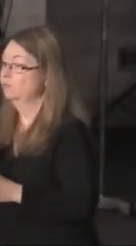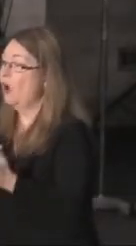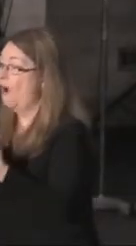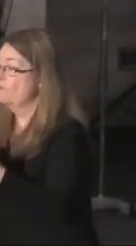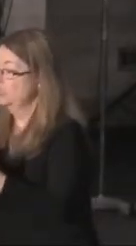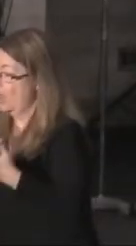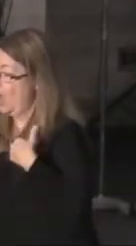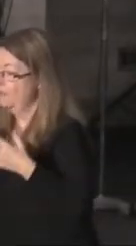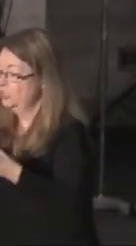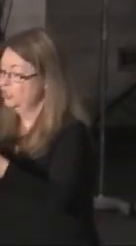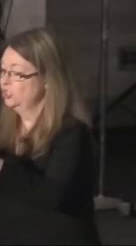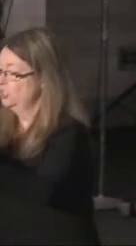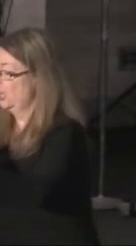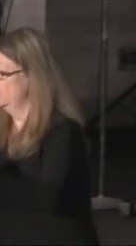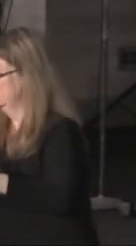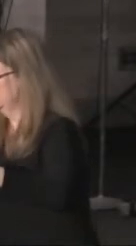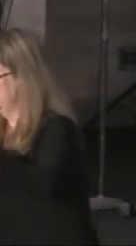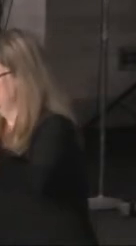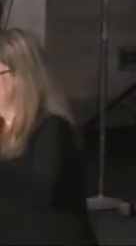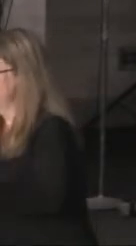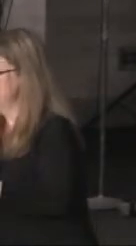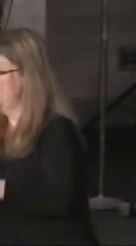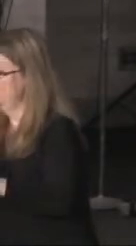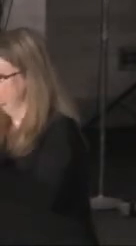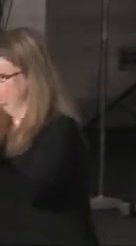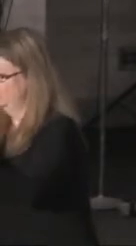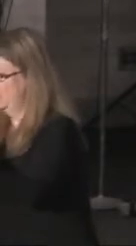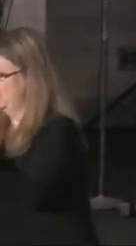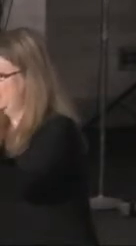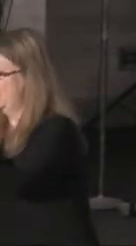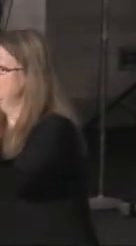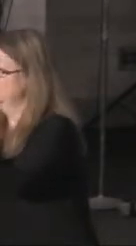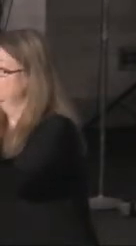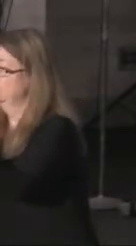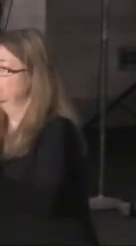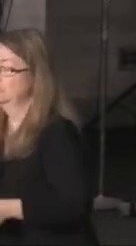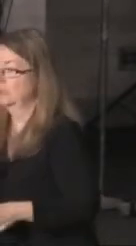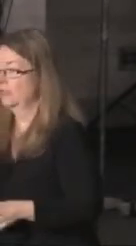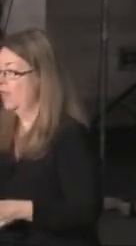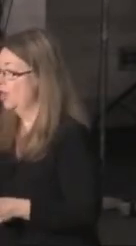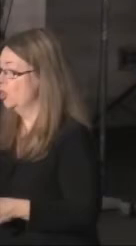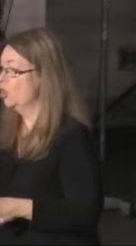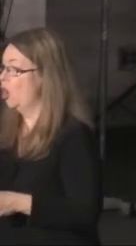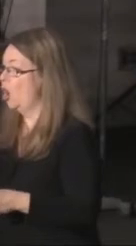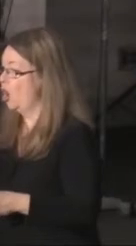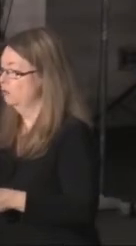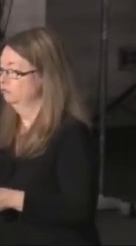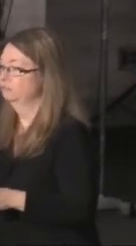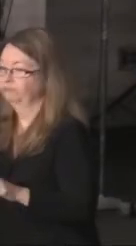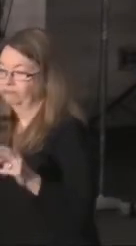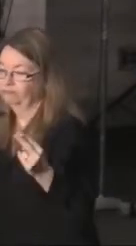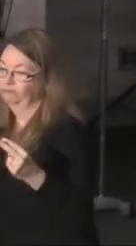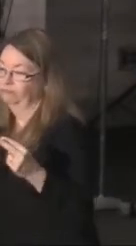to a Roman guard. And so he would be your guard for his period of time, for his shift, I guess, if you will. And so